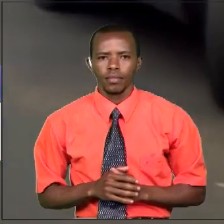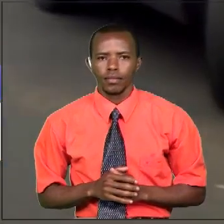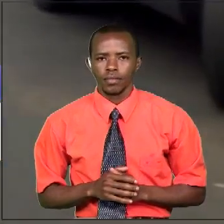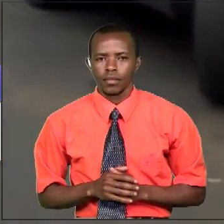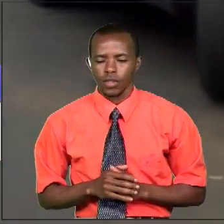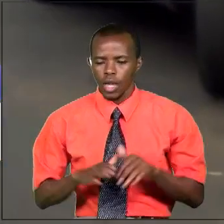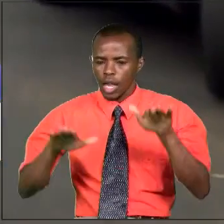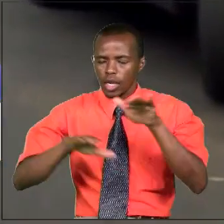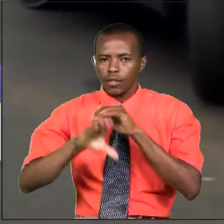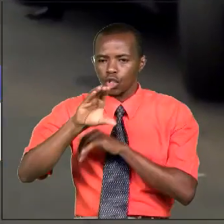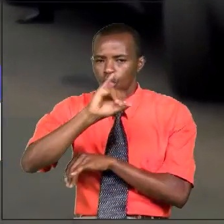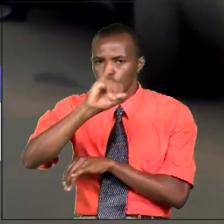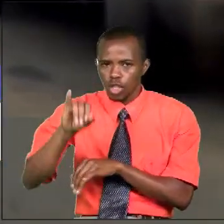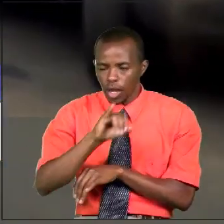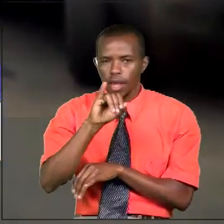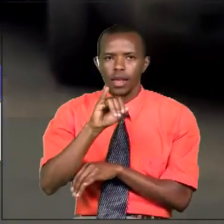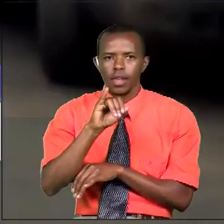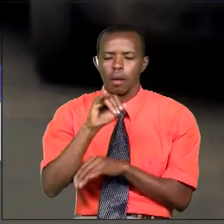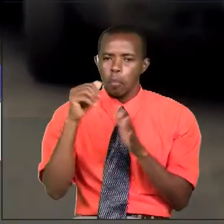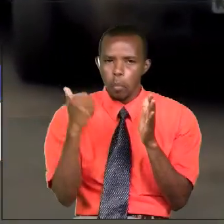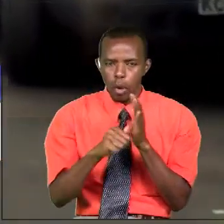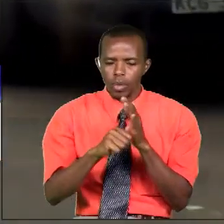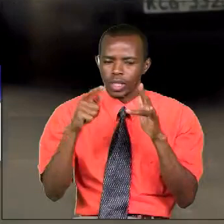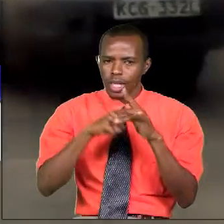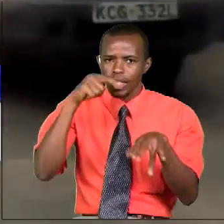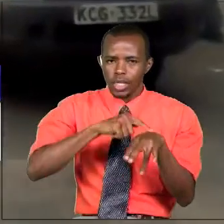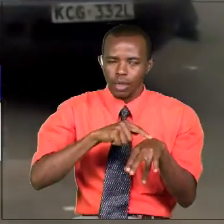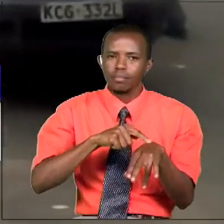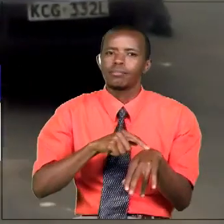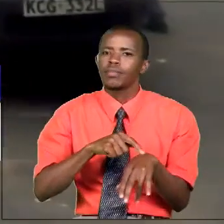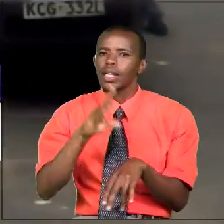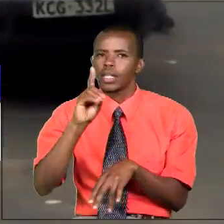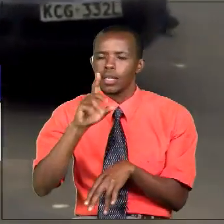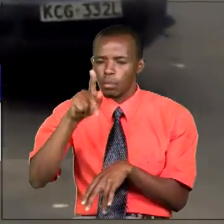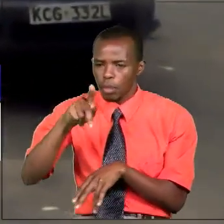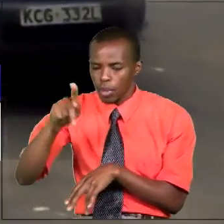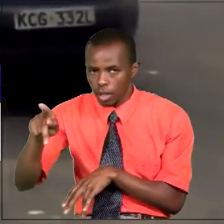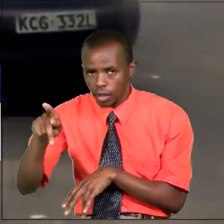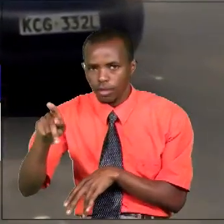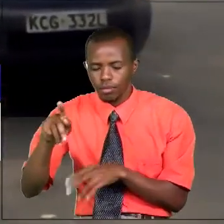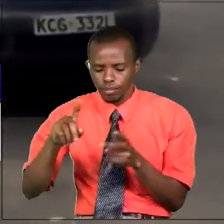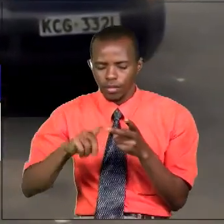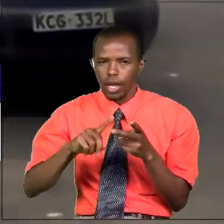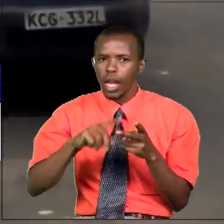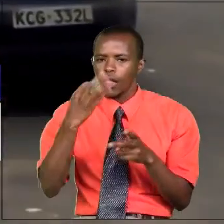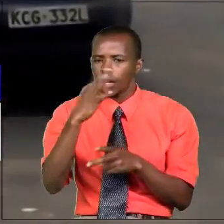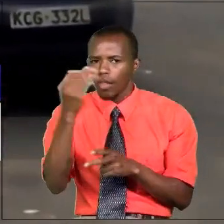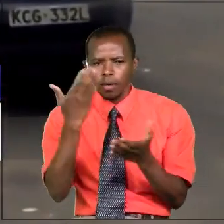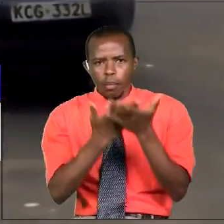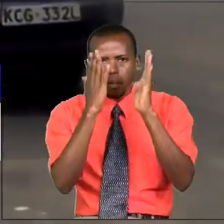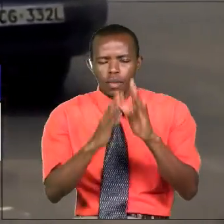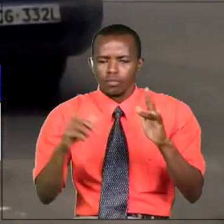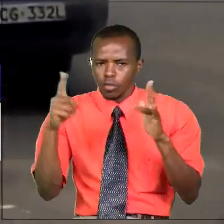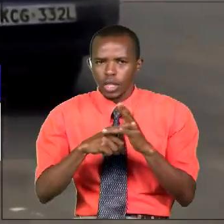Deputy Chief Justice Philomena Mulu problem started when Director of Prosecution, the DPP, and three other petitioners